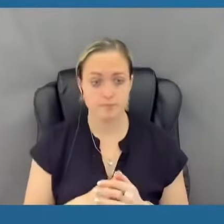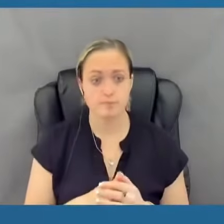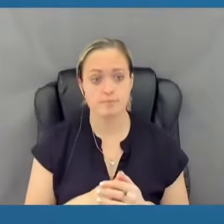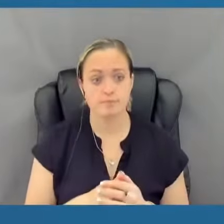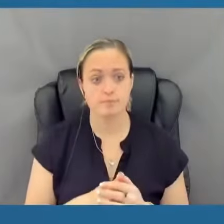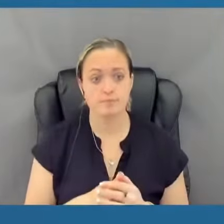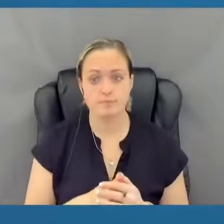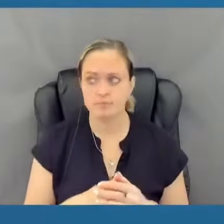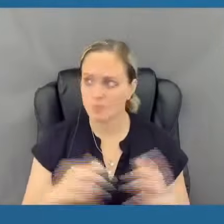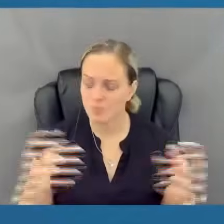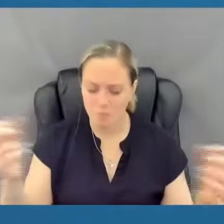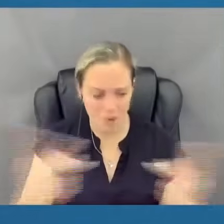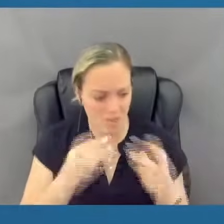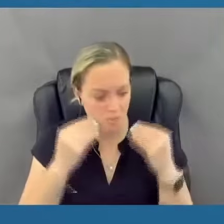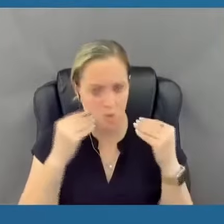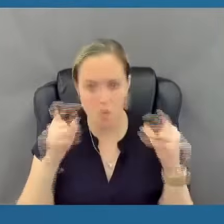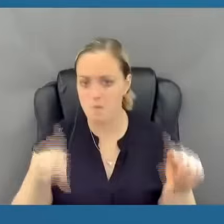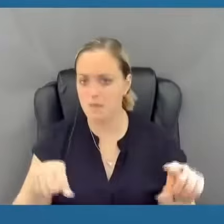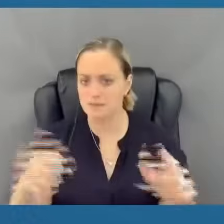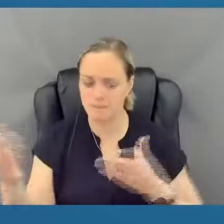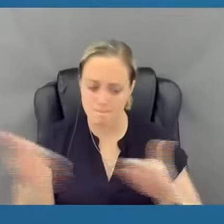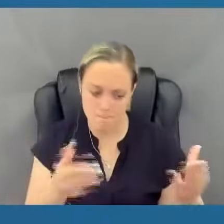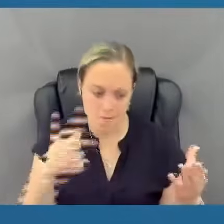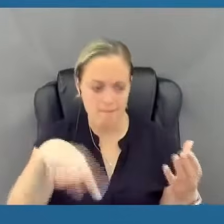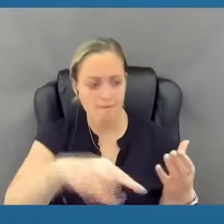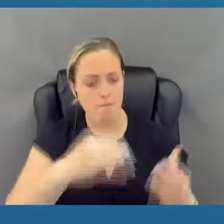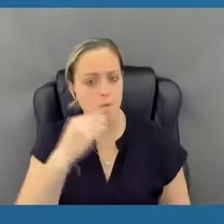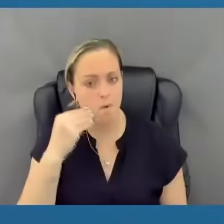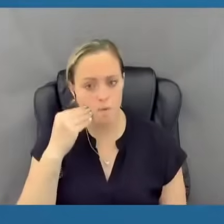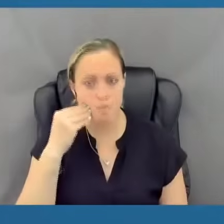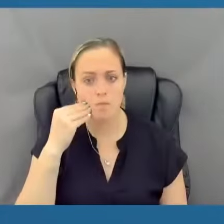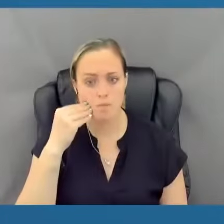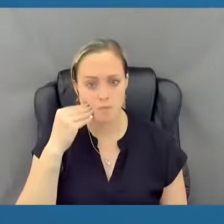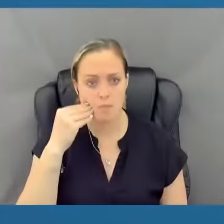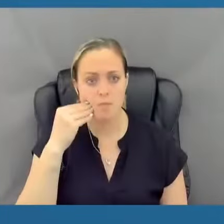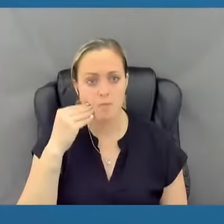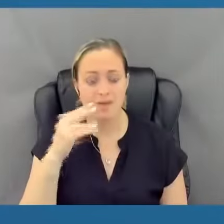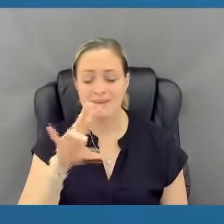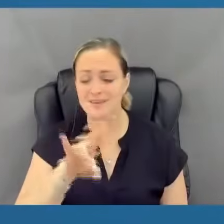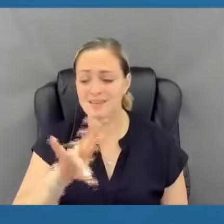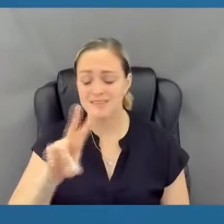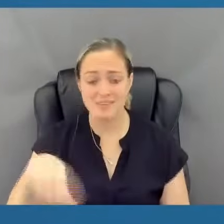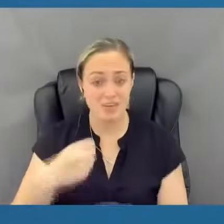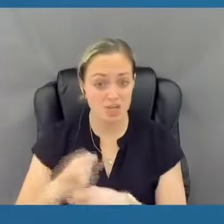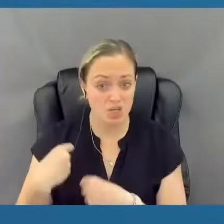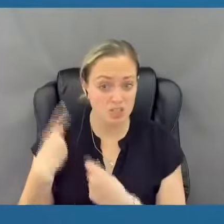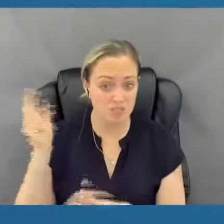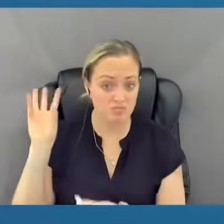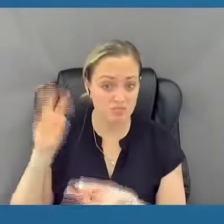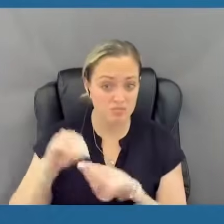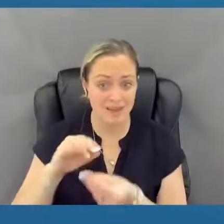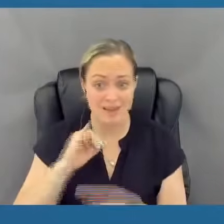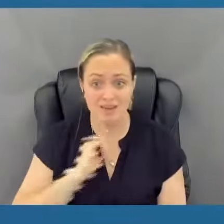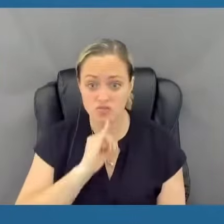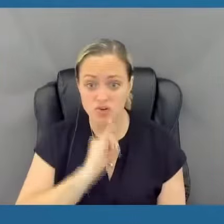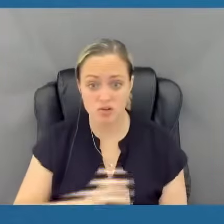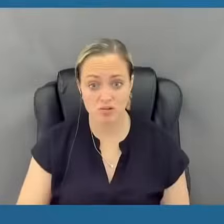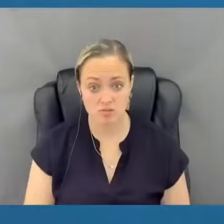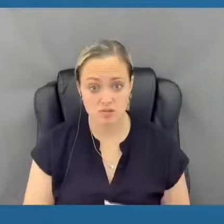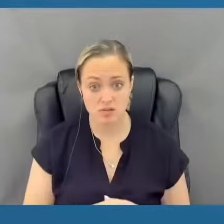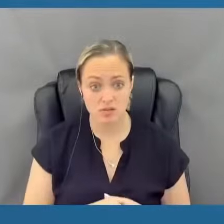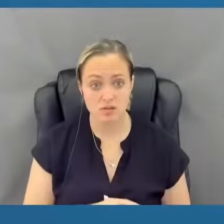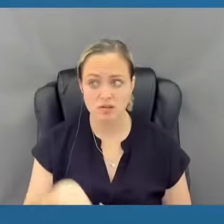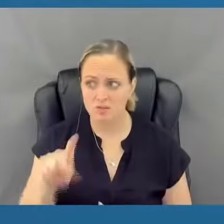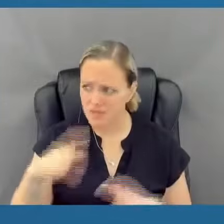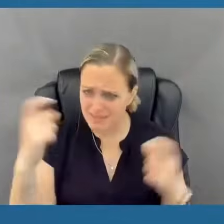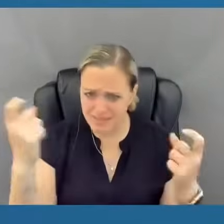Bring them home. Bring them home. 77 years, Israel. We must celebrate